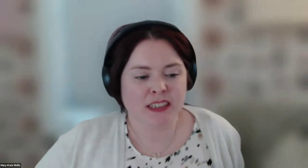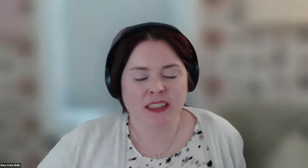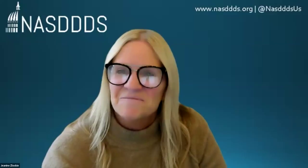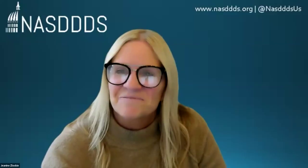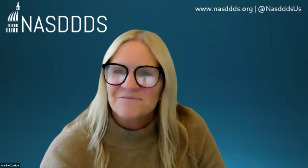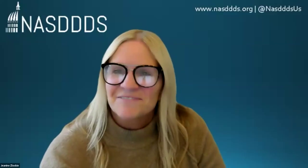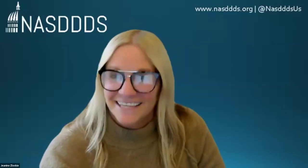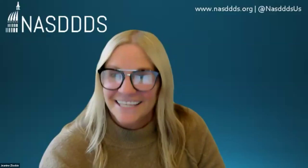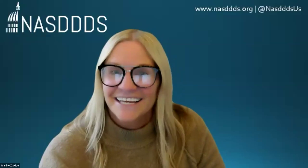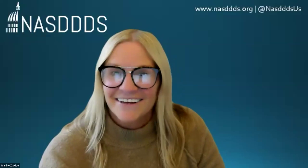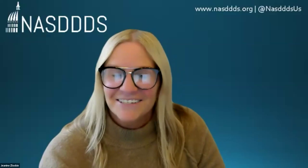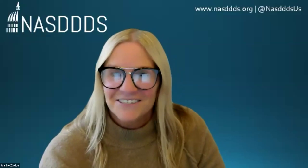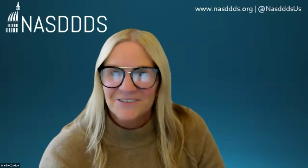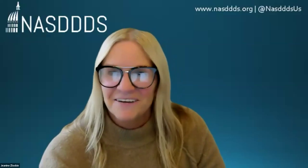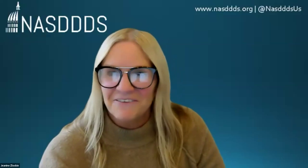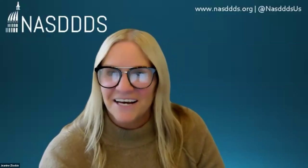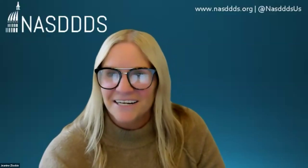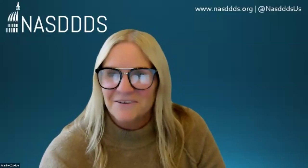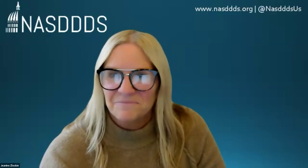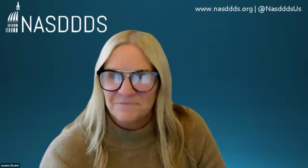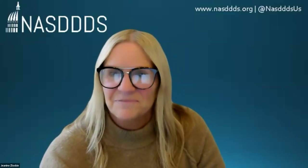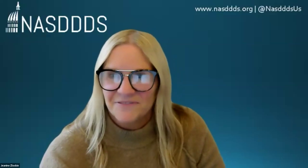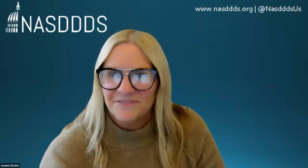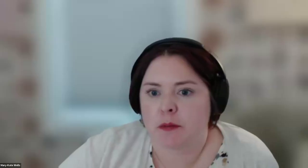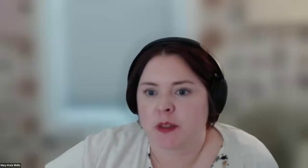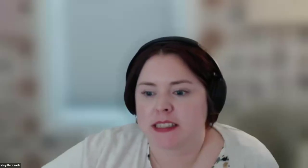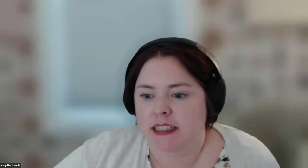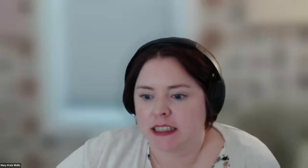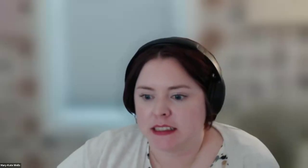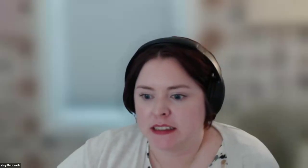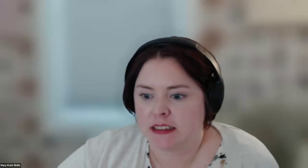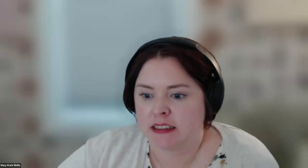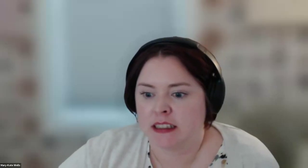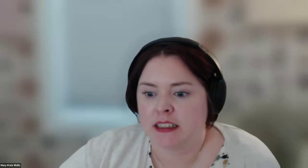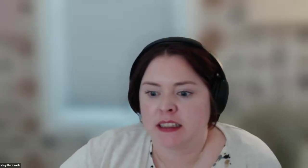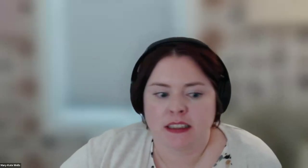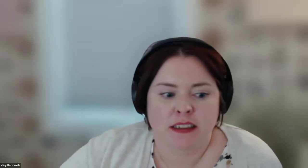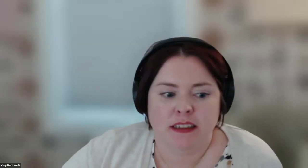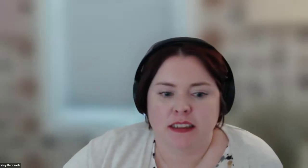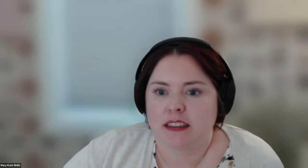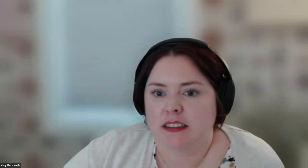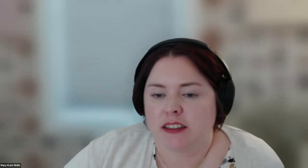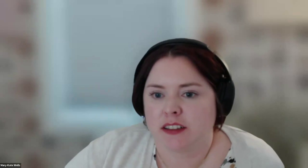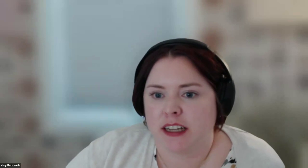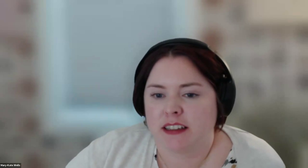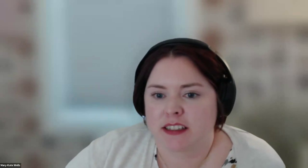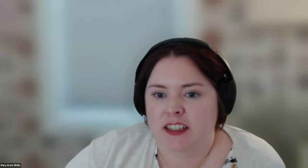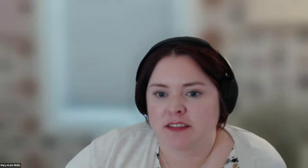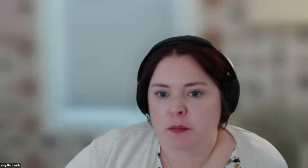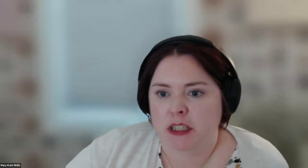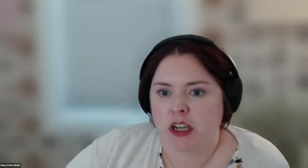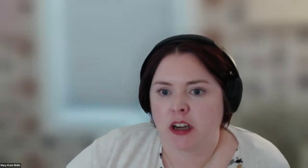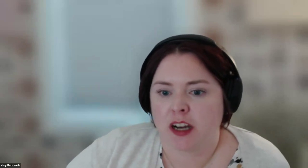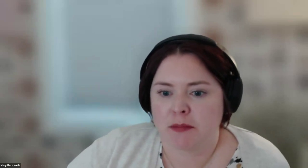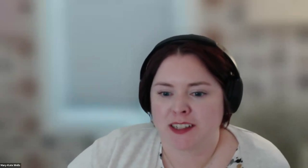I can feed you some questions if that works. Perfect. All right, give me 1 second. Yeah. All right, let's